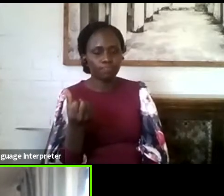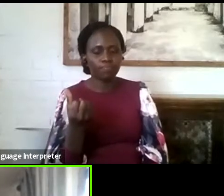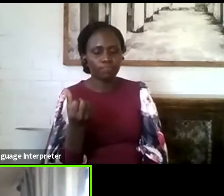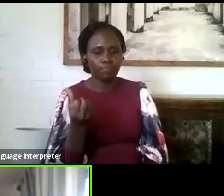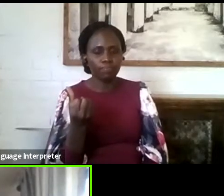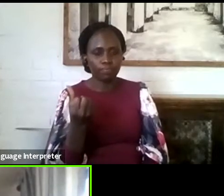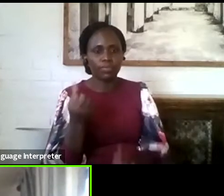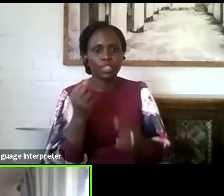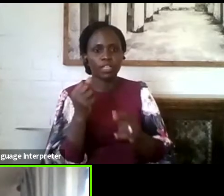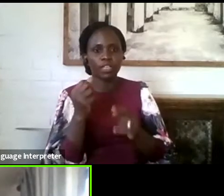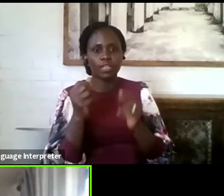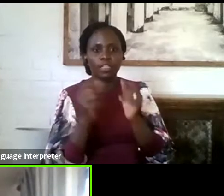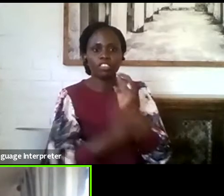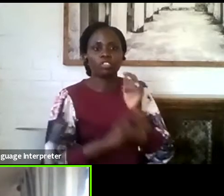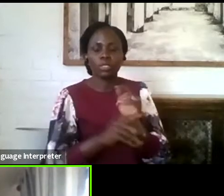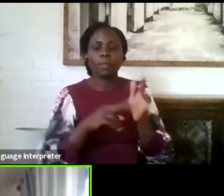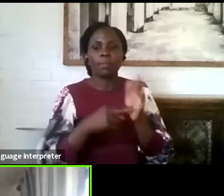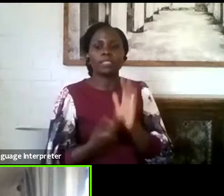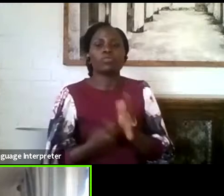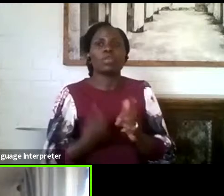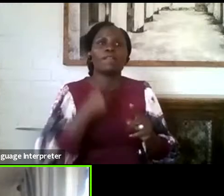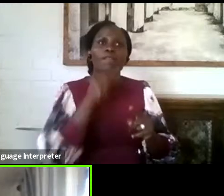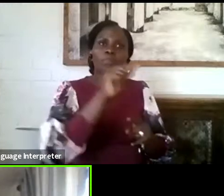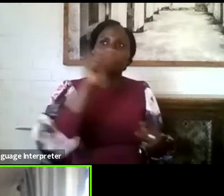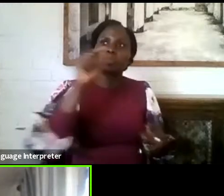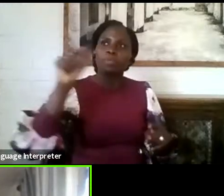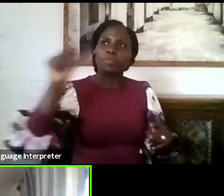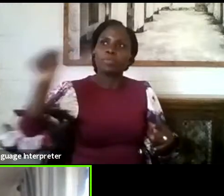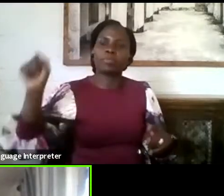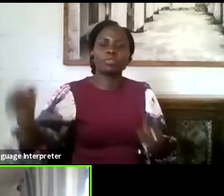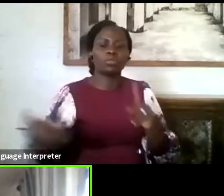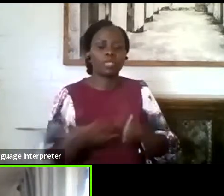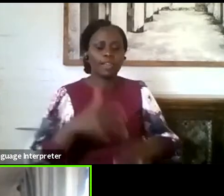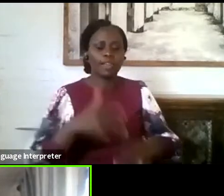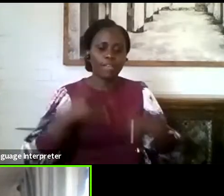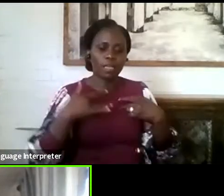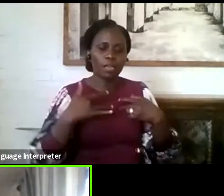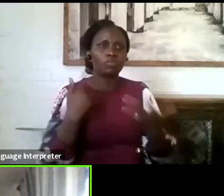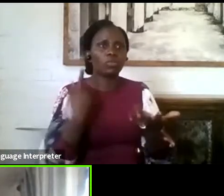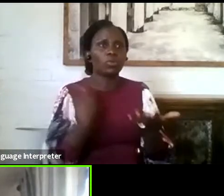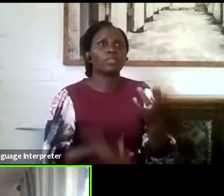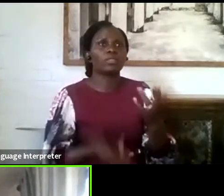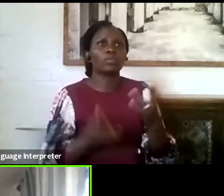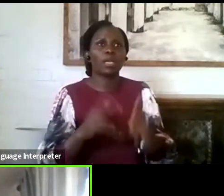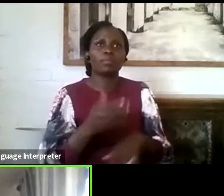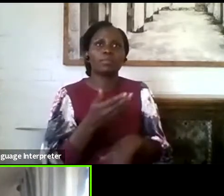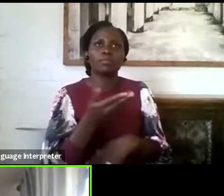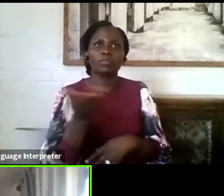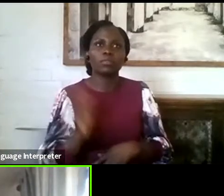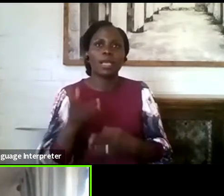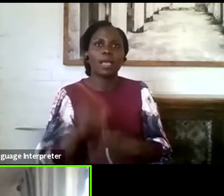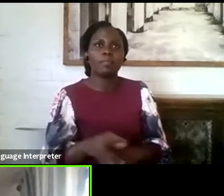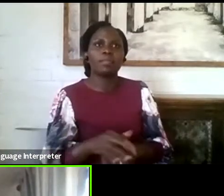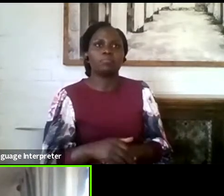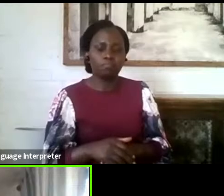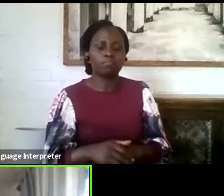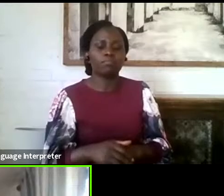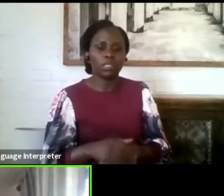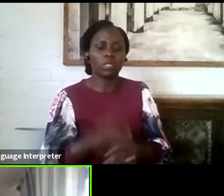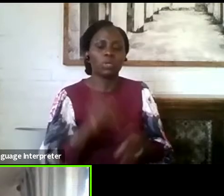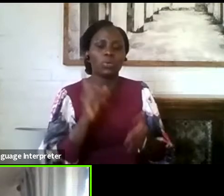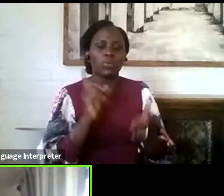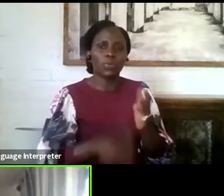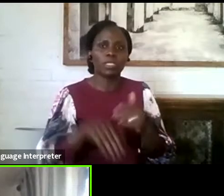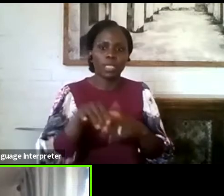different regions to get a feel of what is going on, what their own challenges are